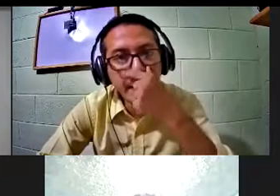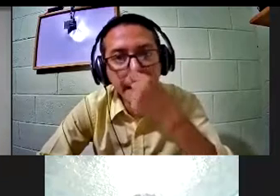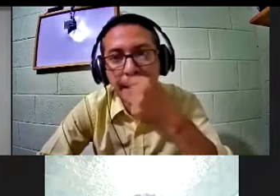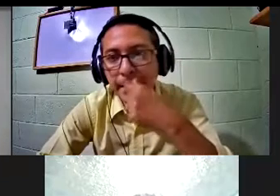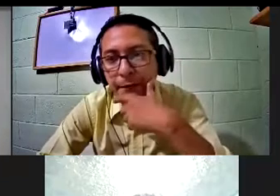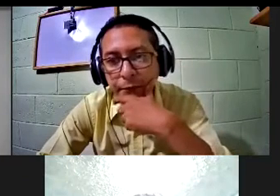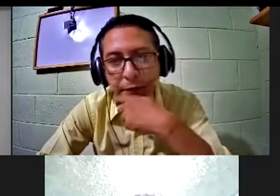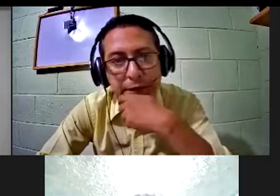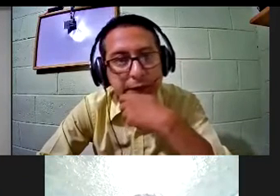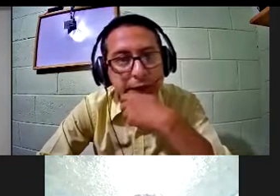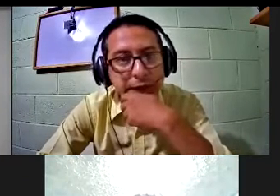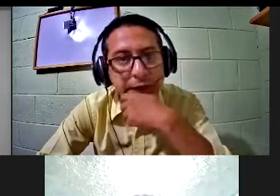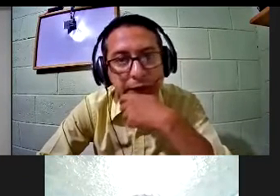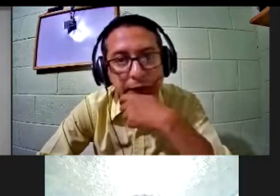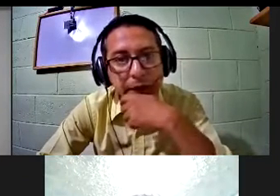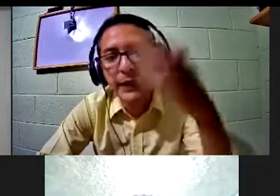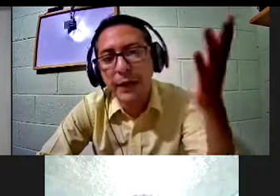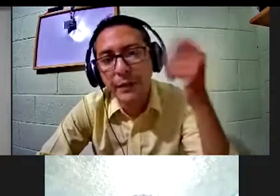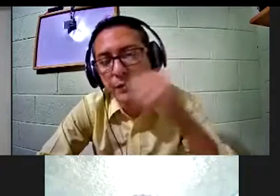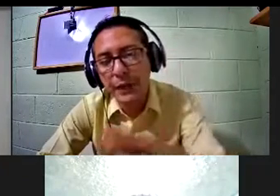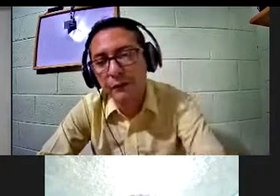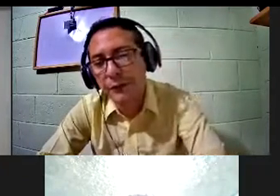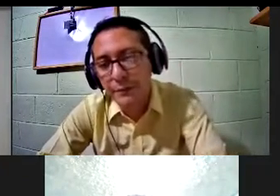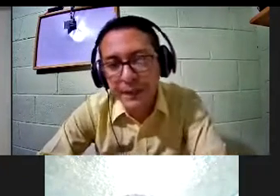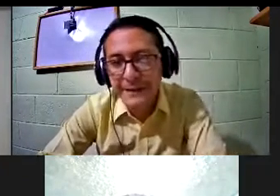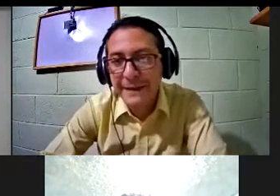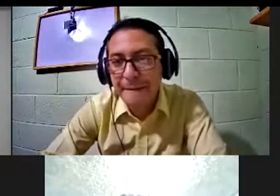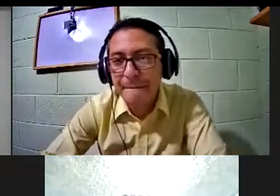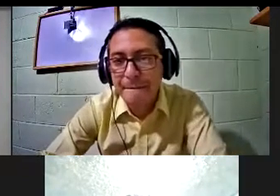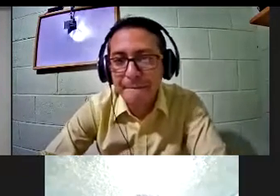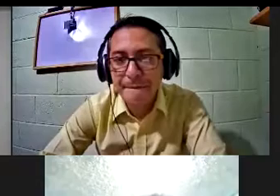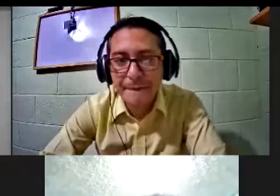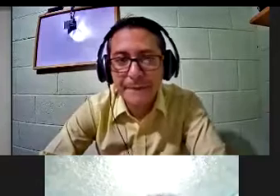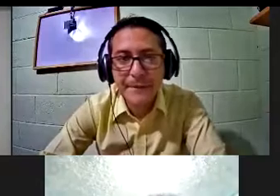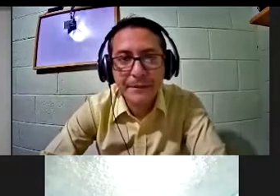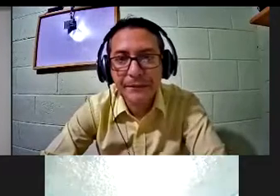Francisco and where's Blanca, open your microphones, please.